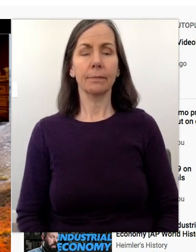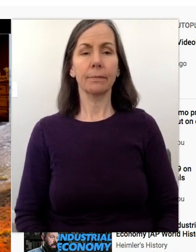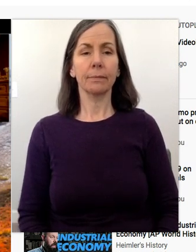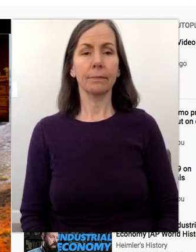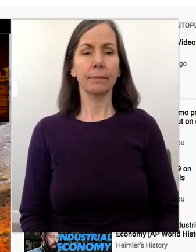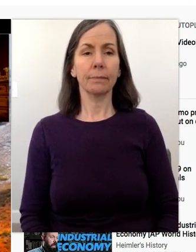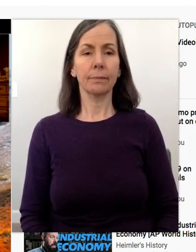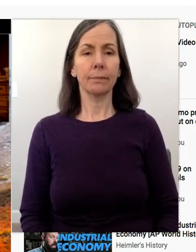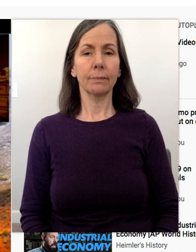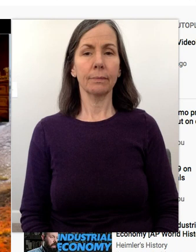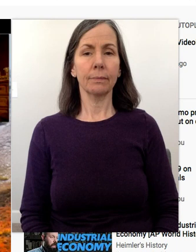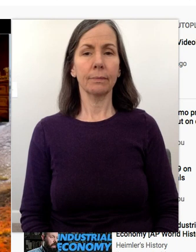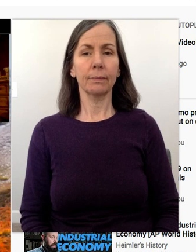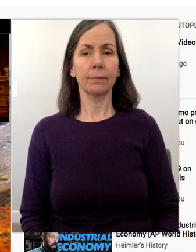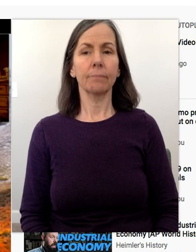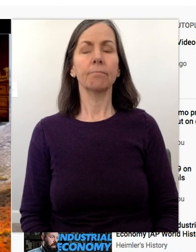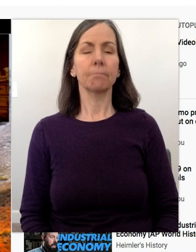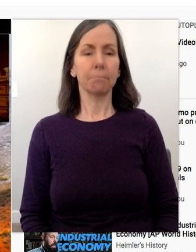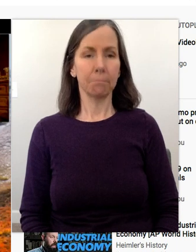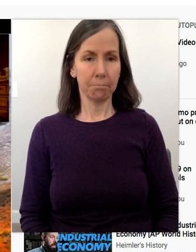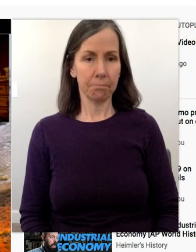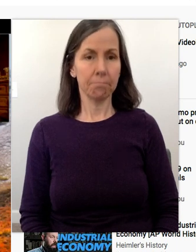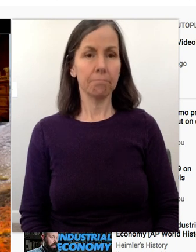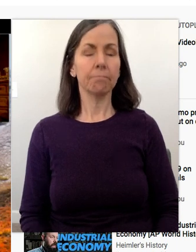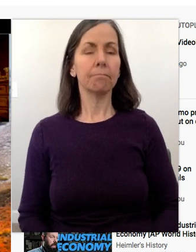So that's what we used to work with.